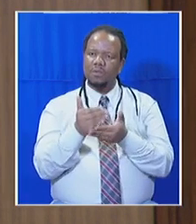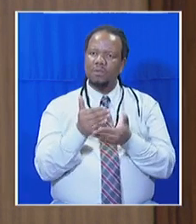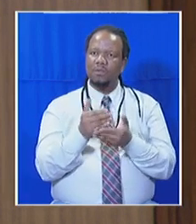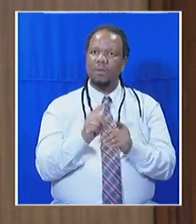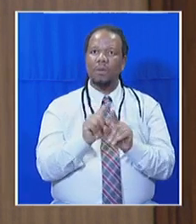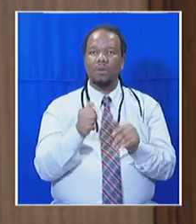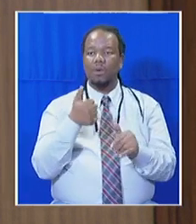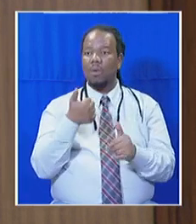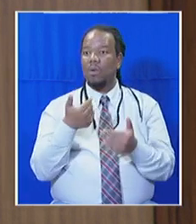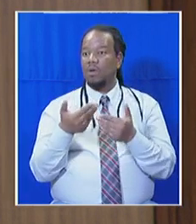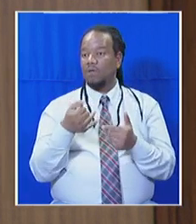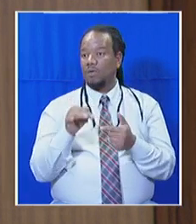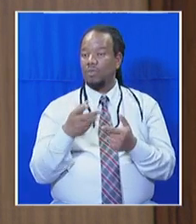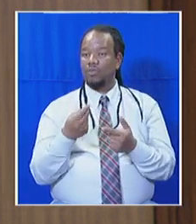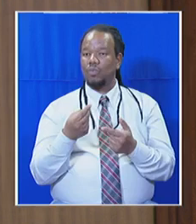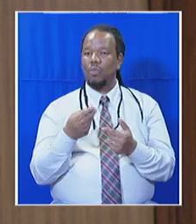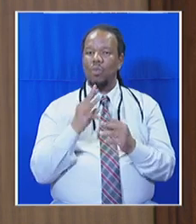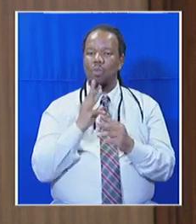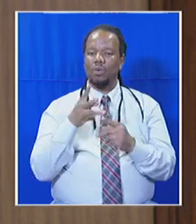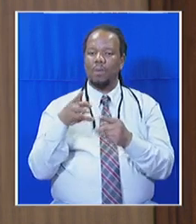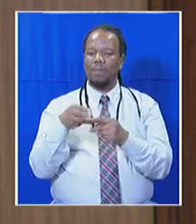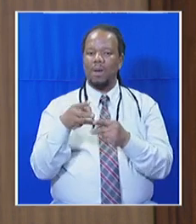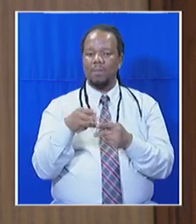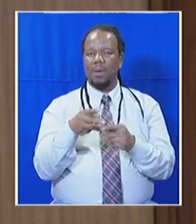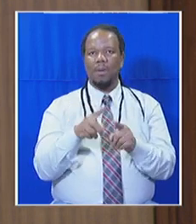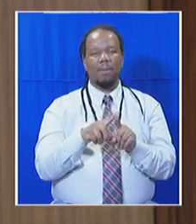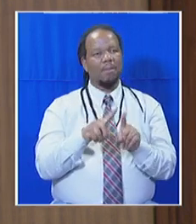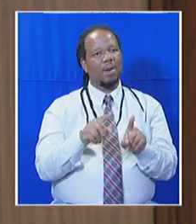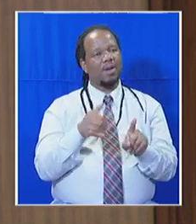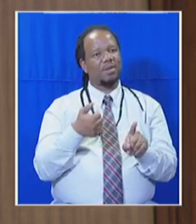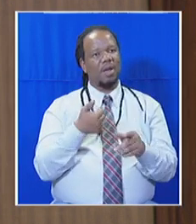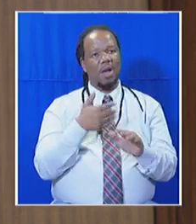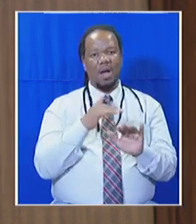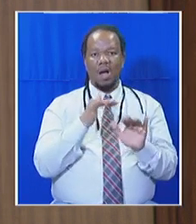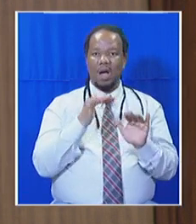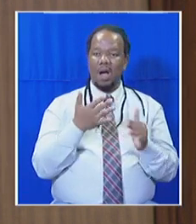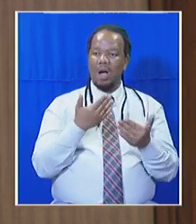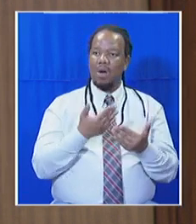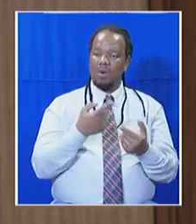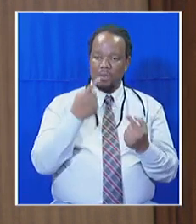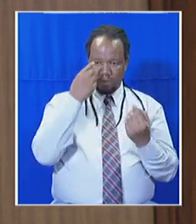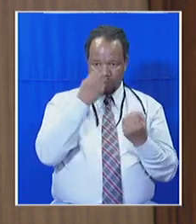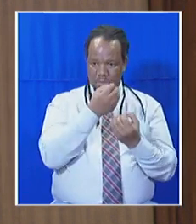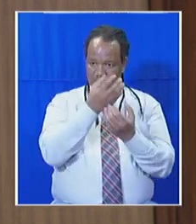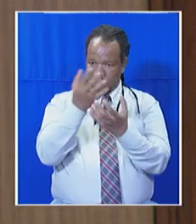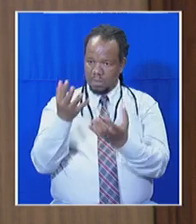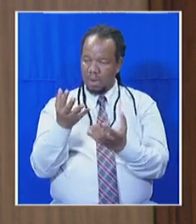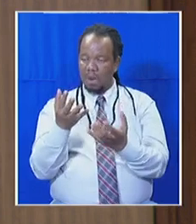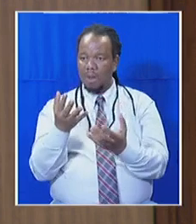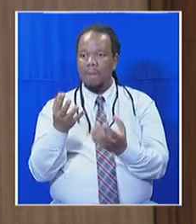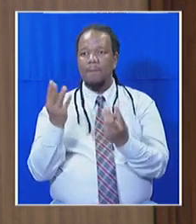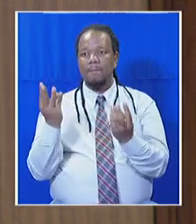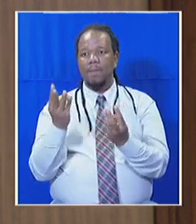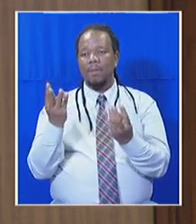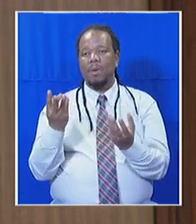water cuts. How will the department be putting instructive messages to the public on saving water? Will it be across all